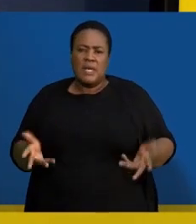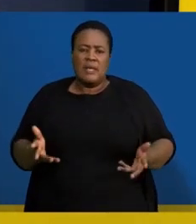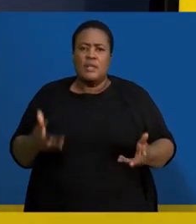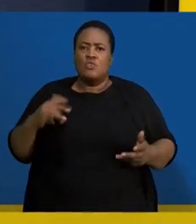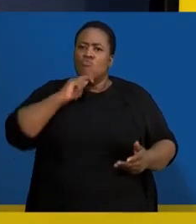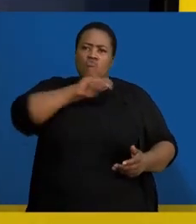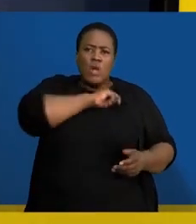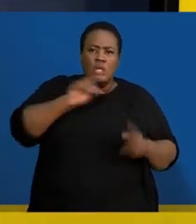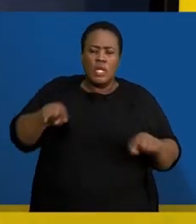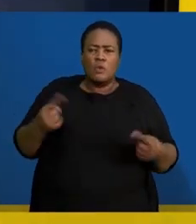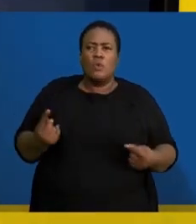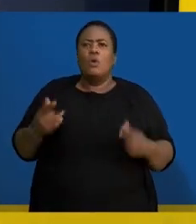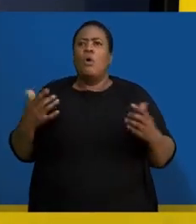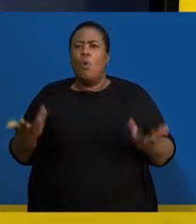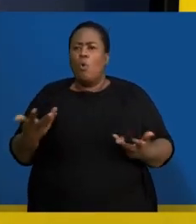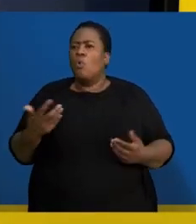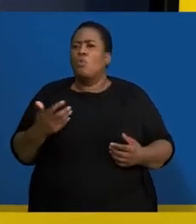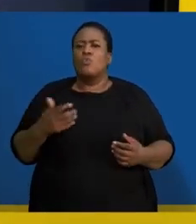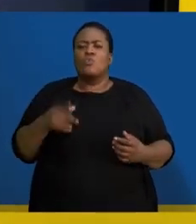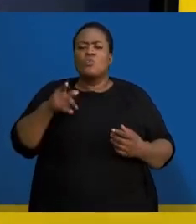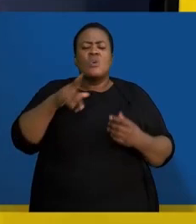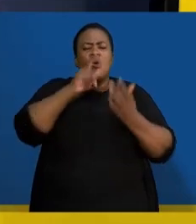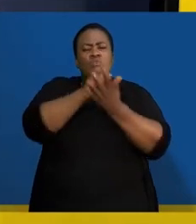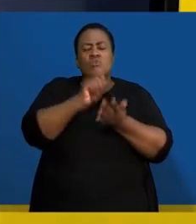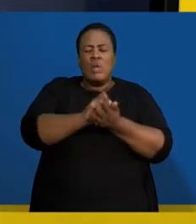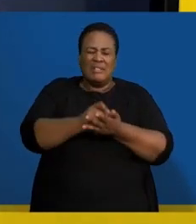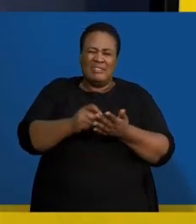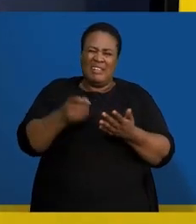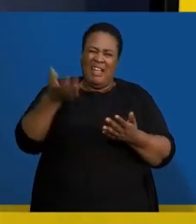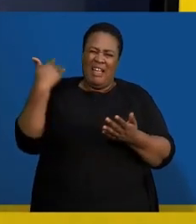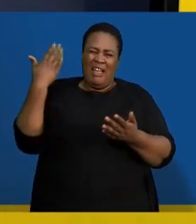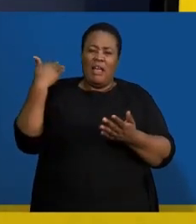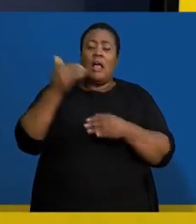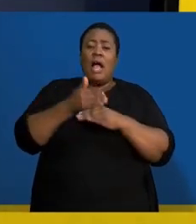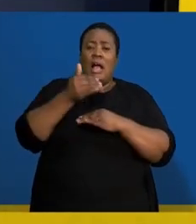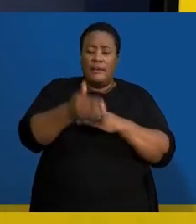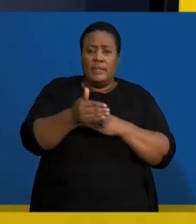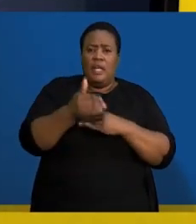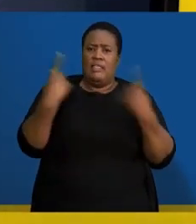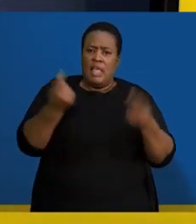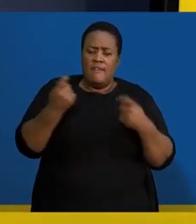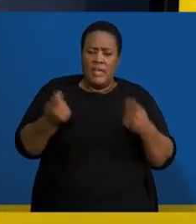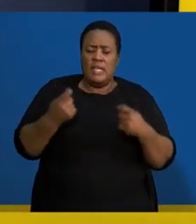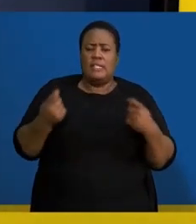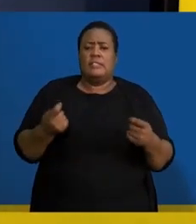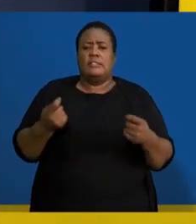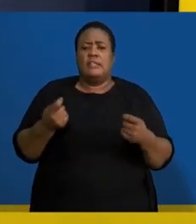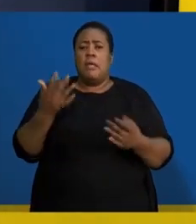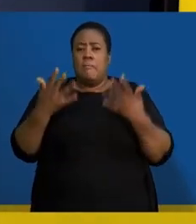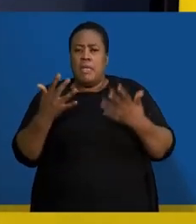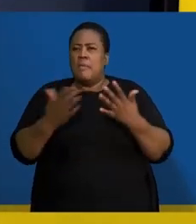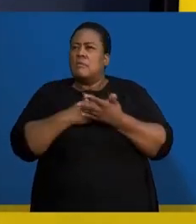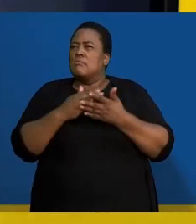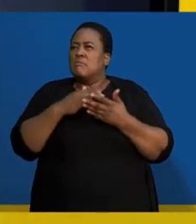trusted. Or this source was written long after the event, there was the likelihood of memory